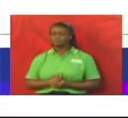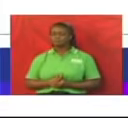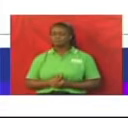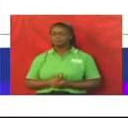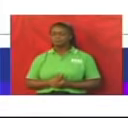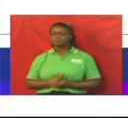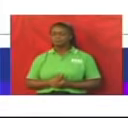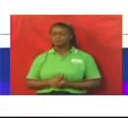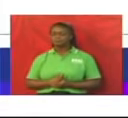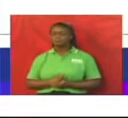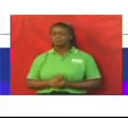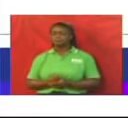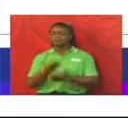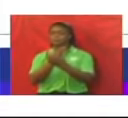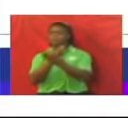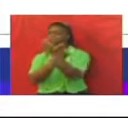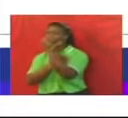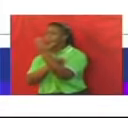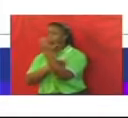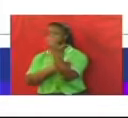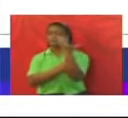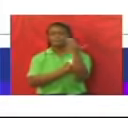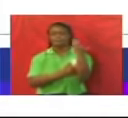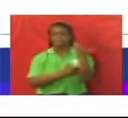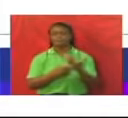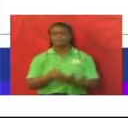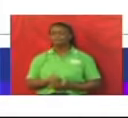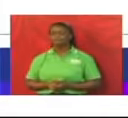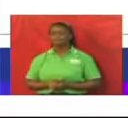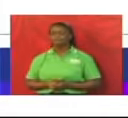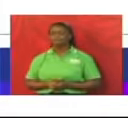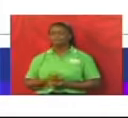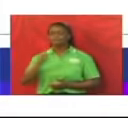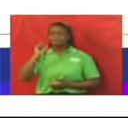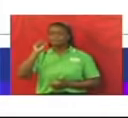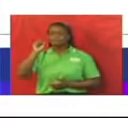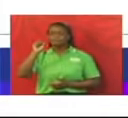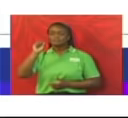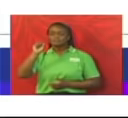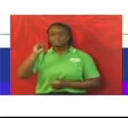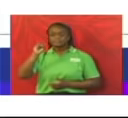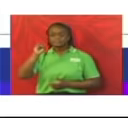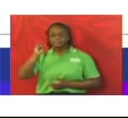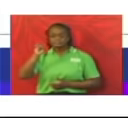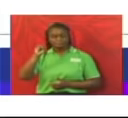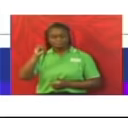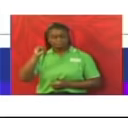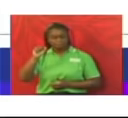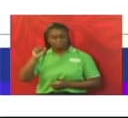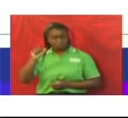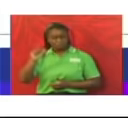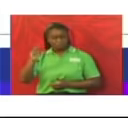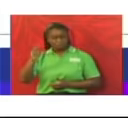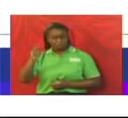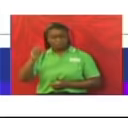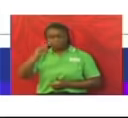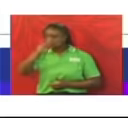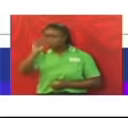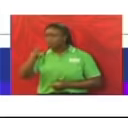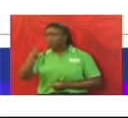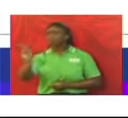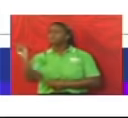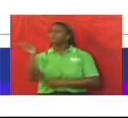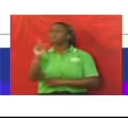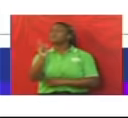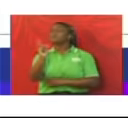Good morning, everyone. My two questions. This is Suan Wire from acpnews.com. My two questions are, where exactly will the Pfizer vaccines